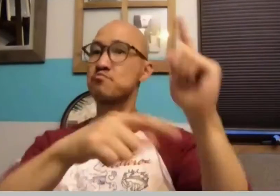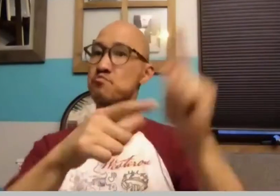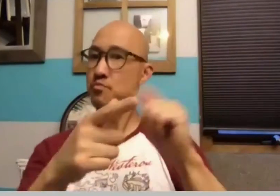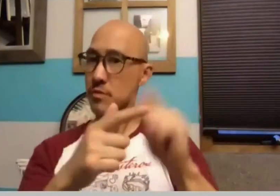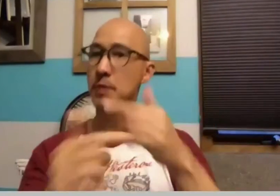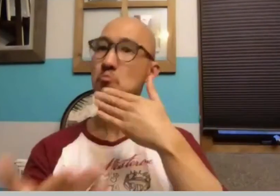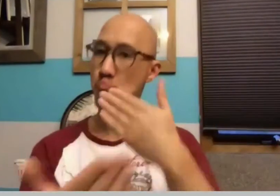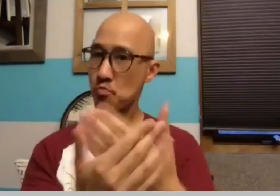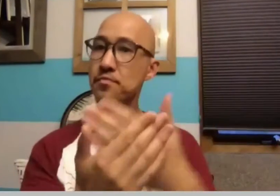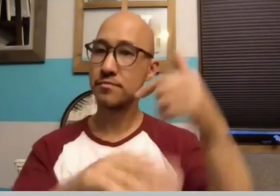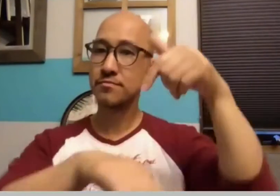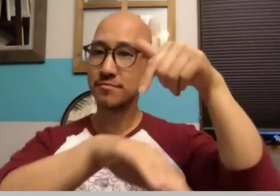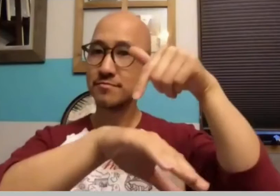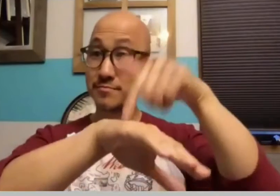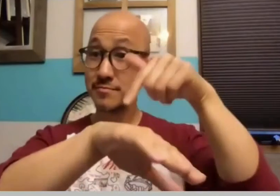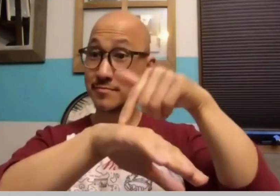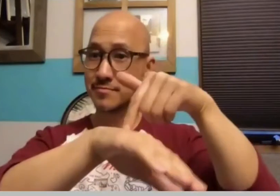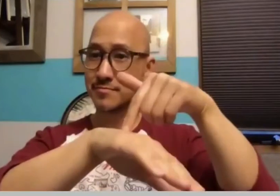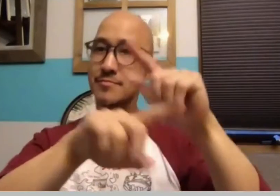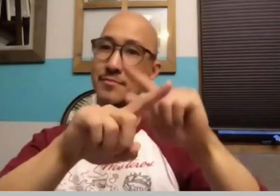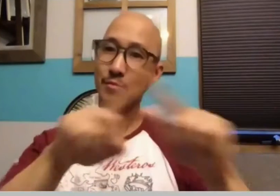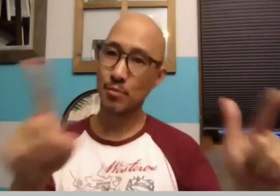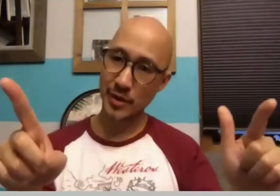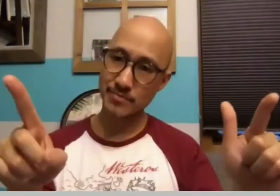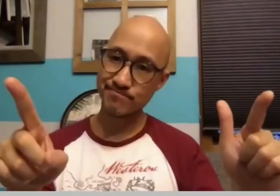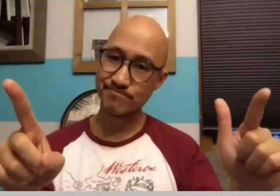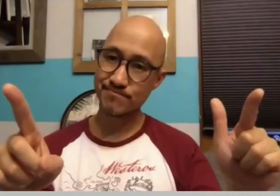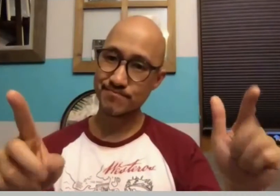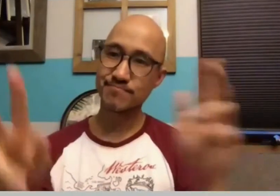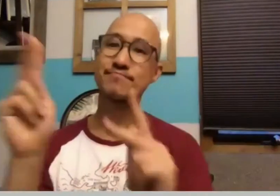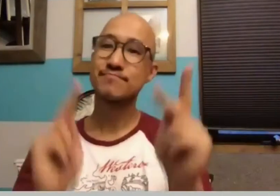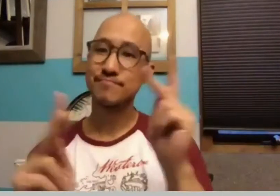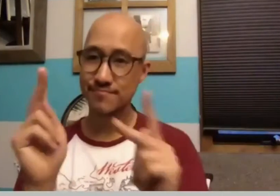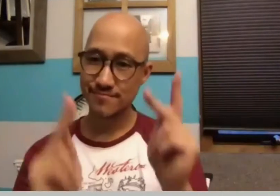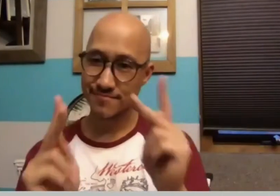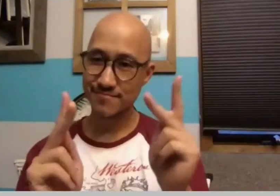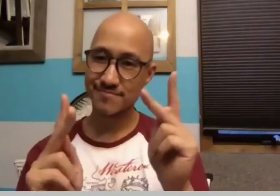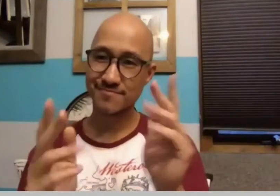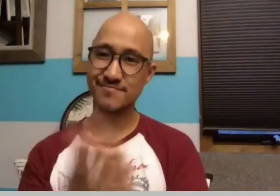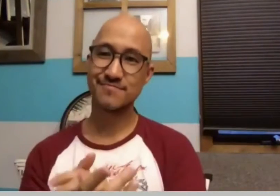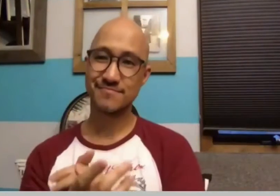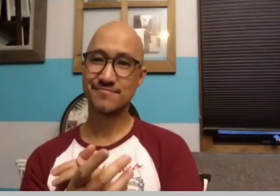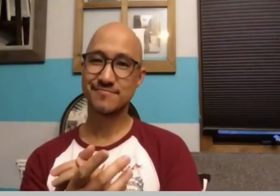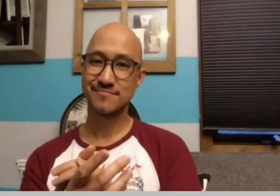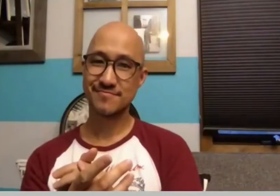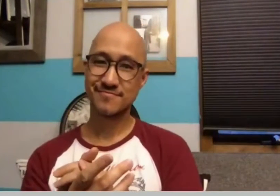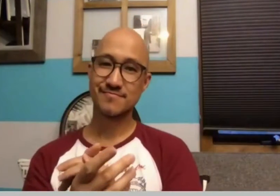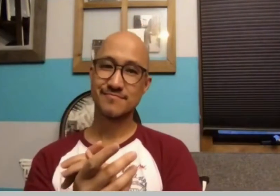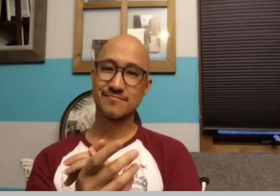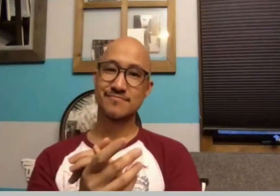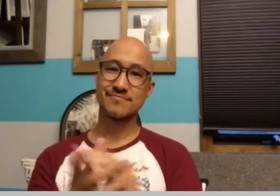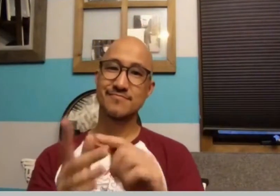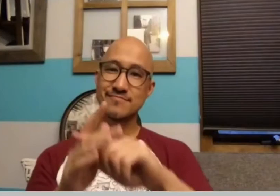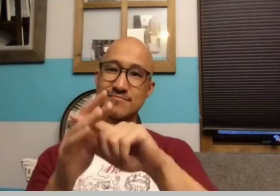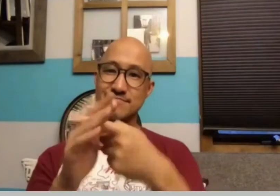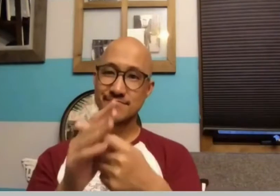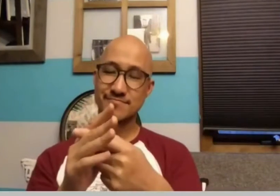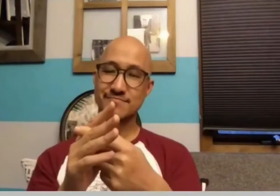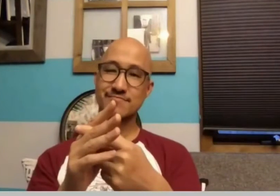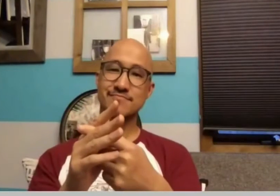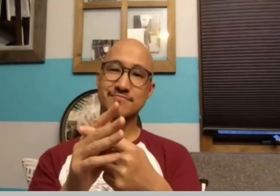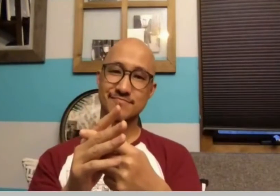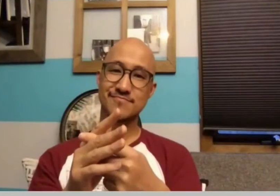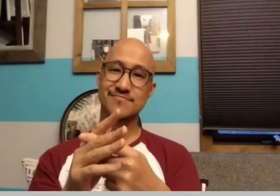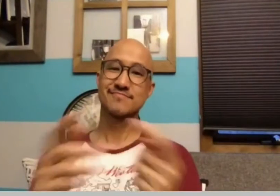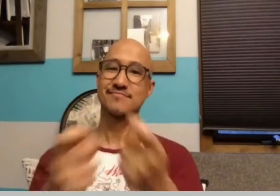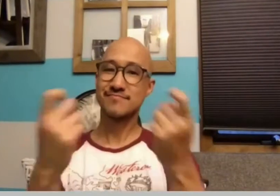point. But sadly, that doesn't last, because shortly thereafter, Rehoboam, Solomon's own son, splits the kingdom. It